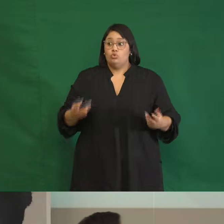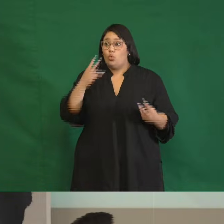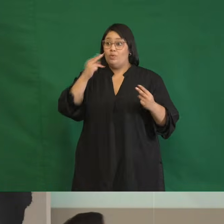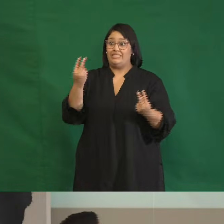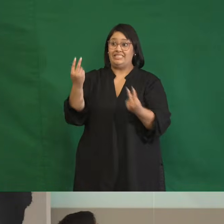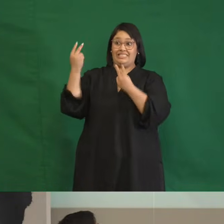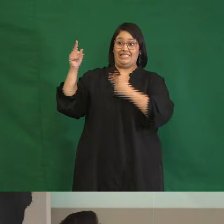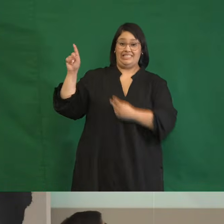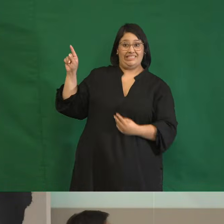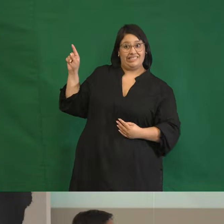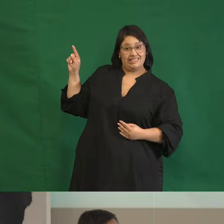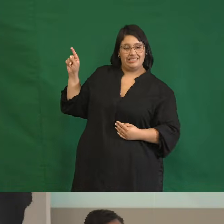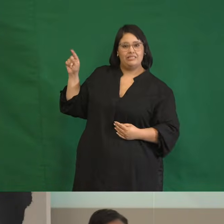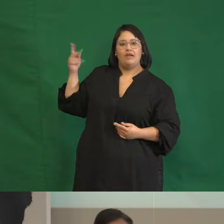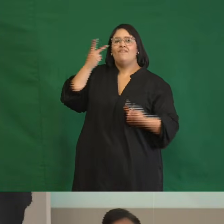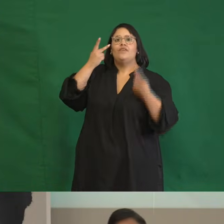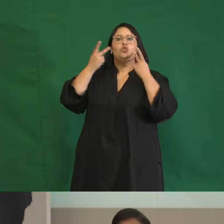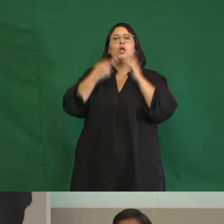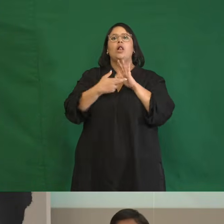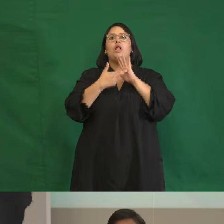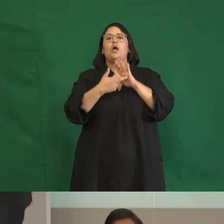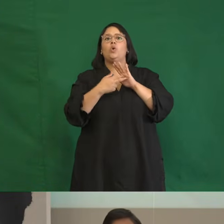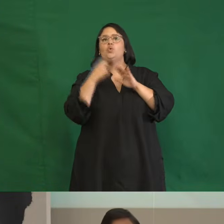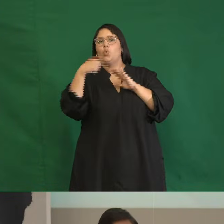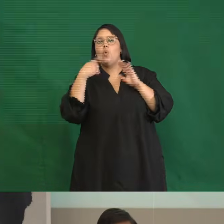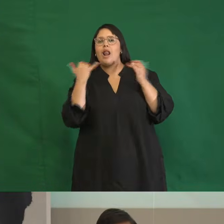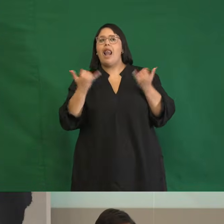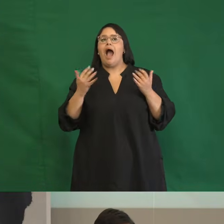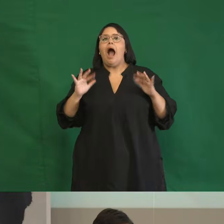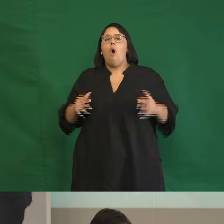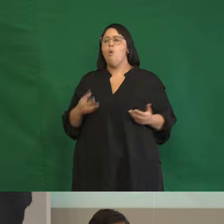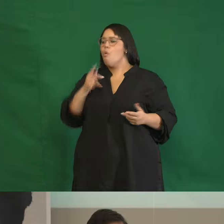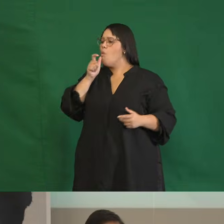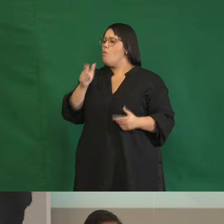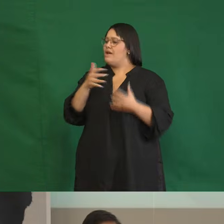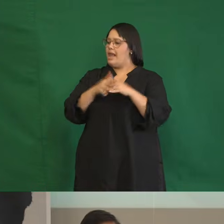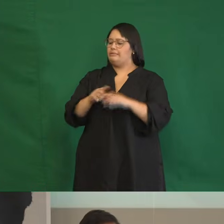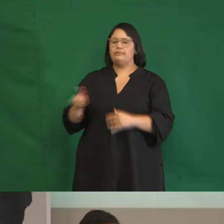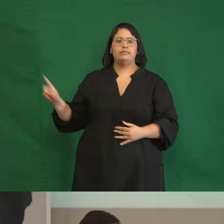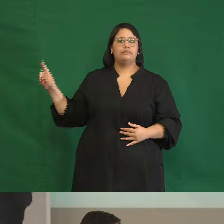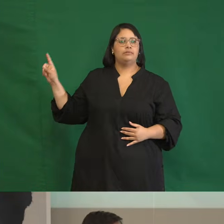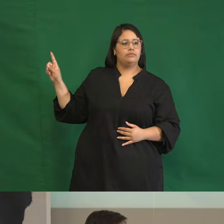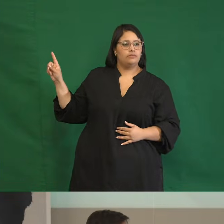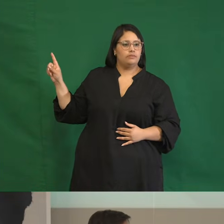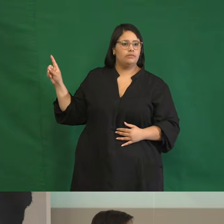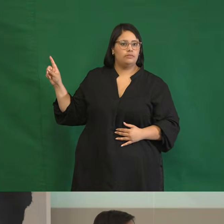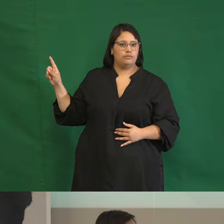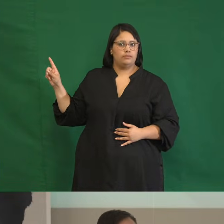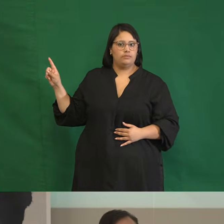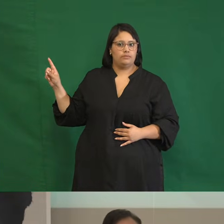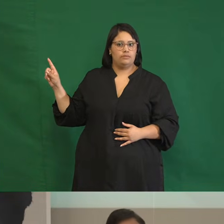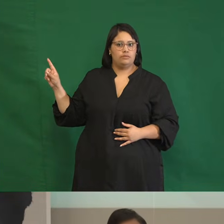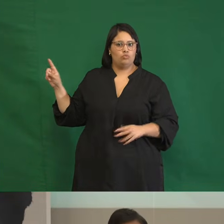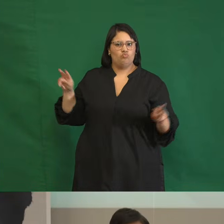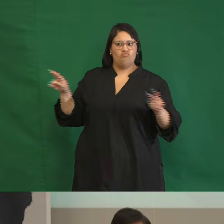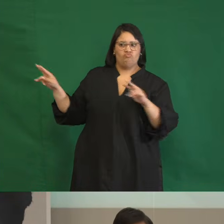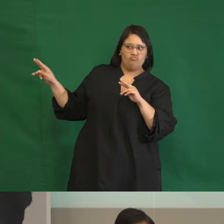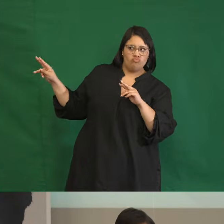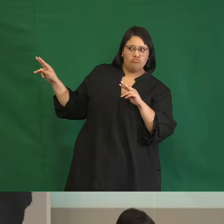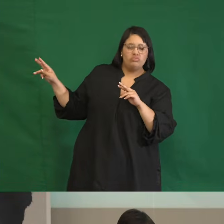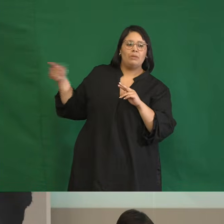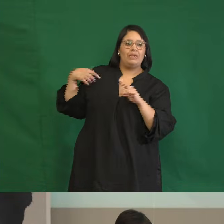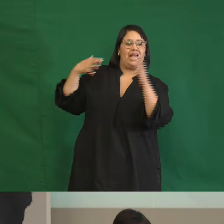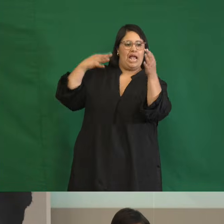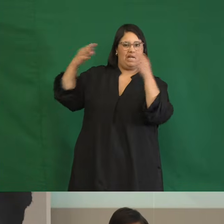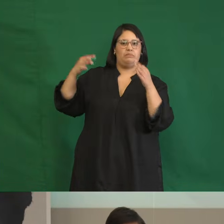can see a visual representation of a word net then. I'll give you a minute to see what's on there, and then I will